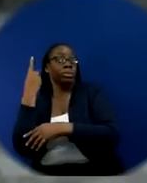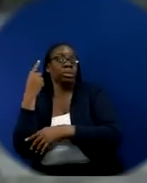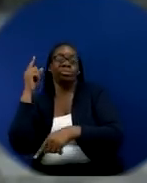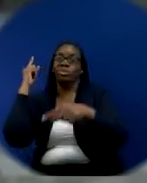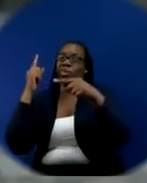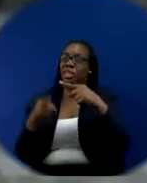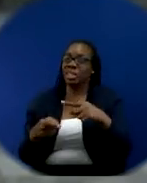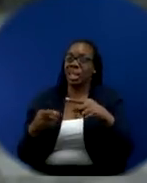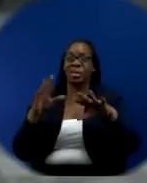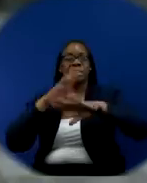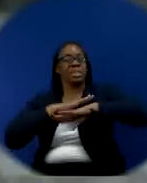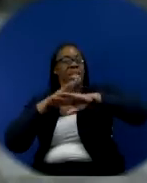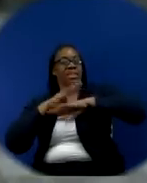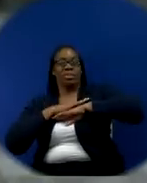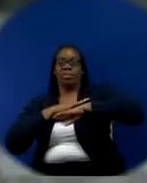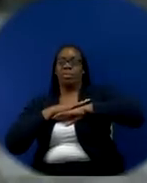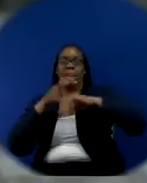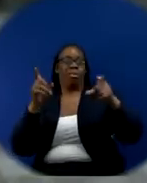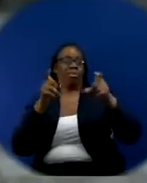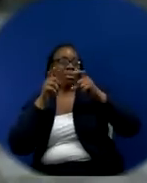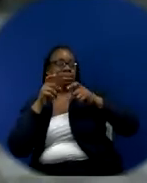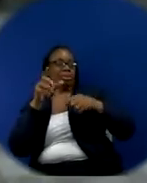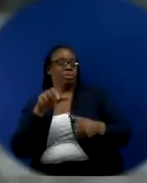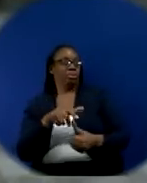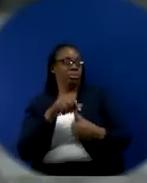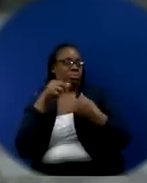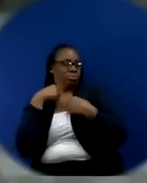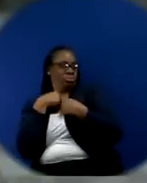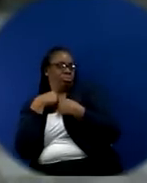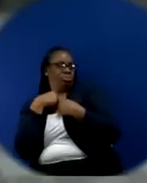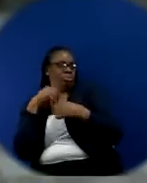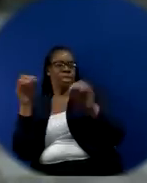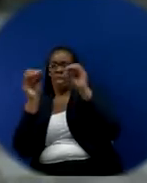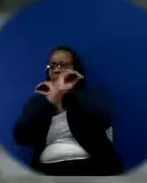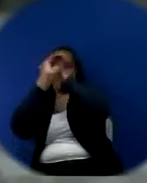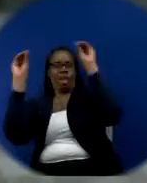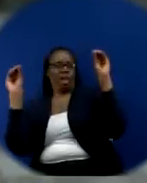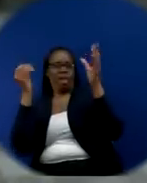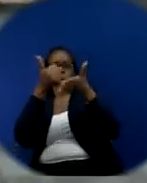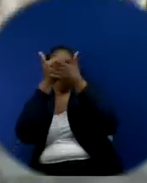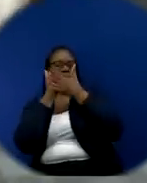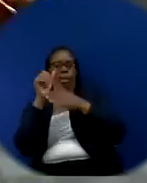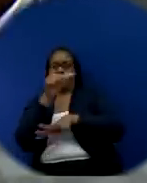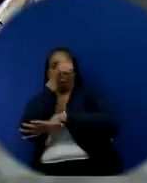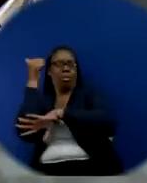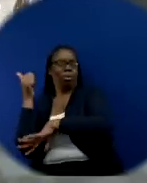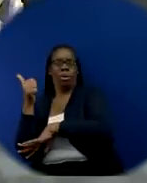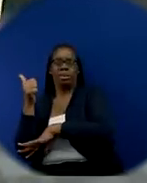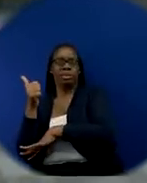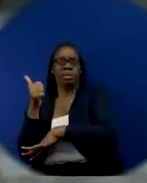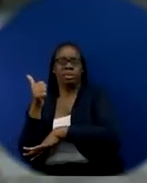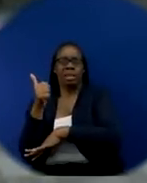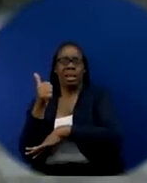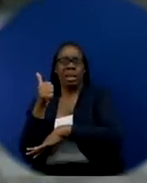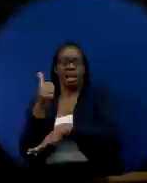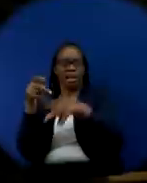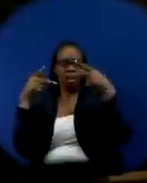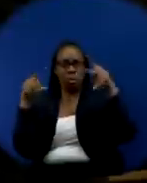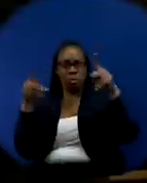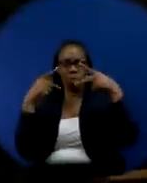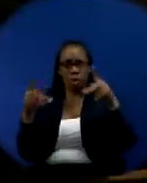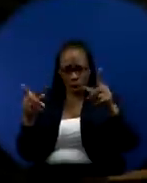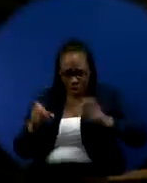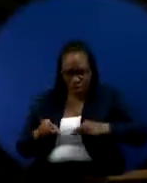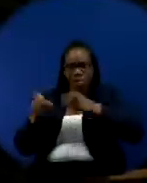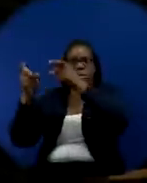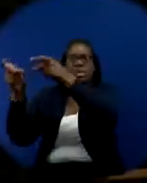satisfied getting yours and never help anybody else to get theirs. He says there's a banquet that's been given, and you must